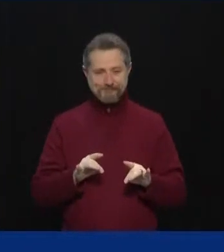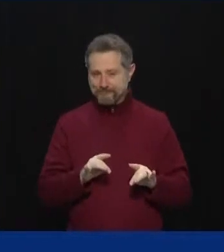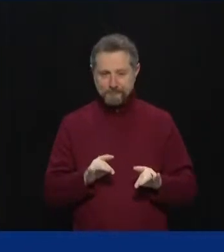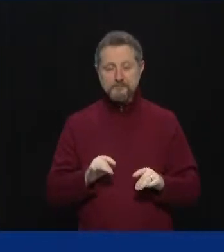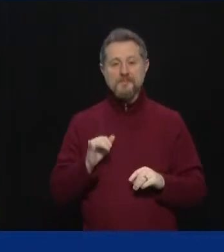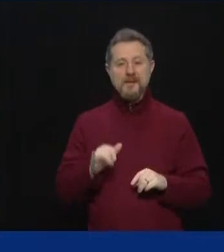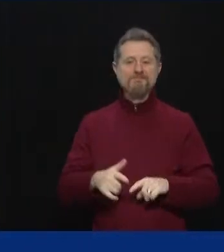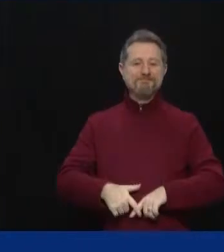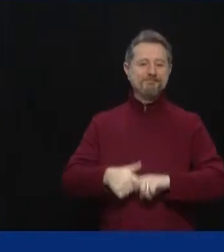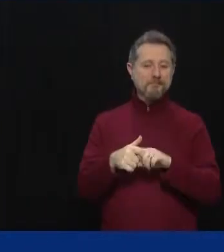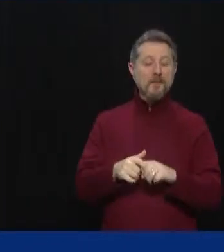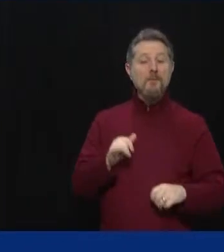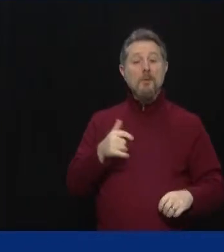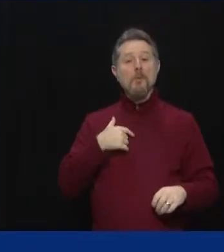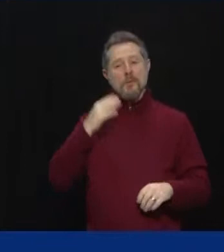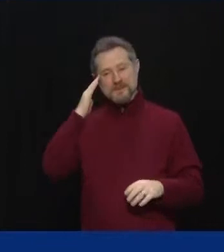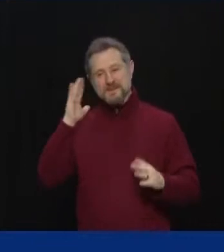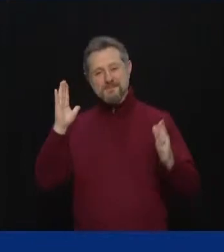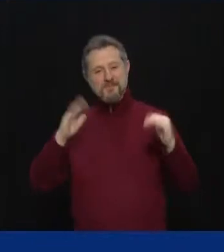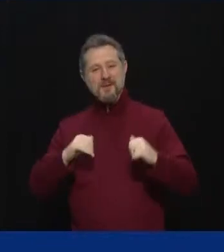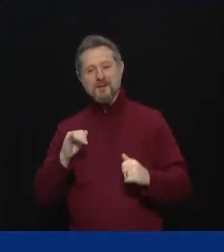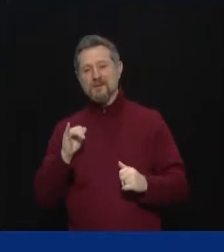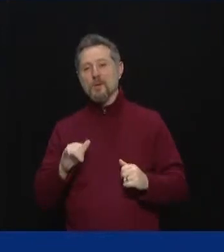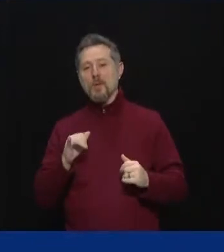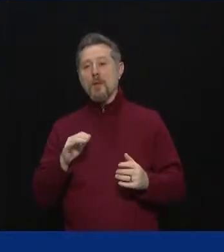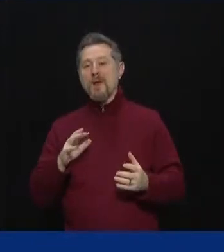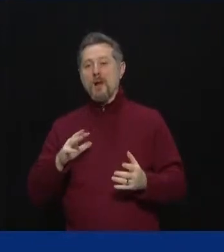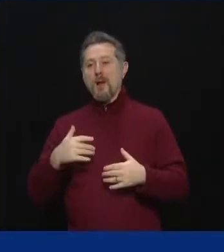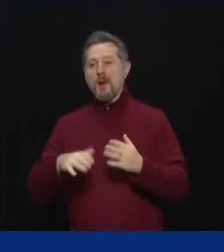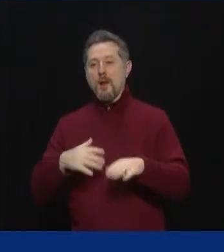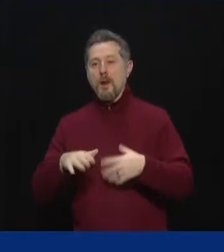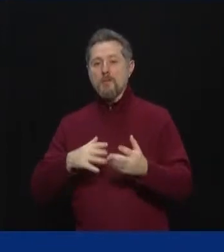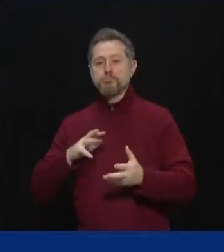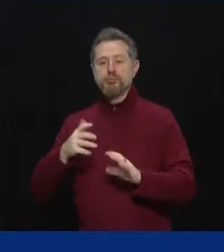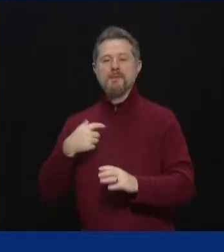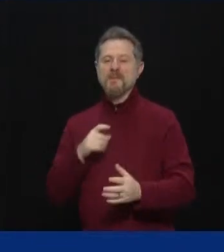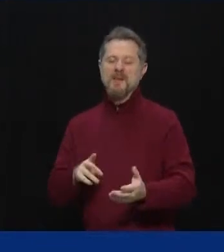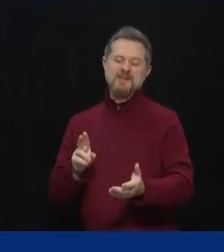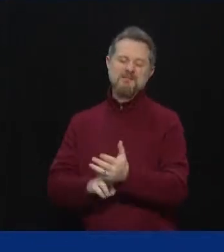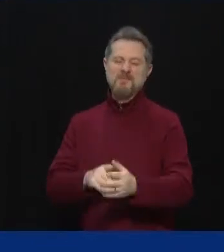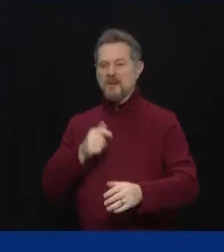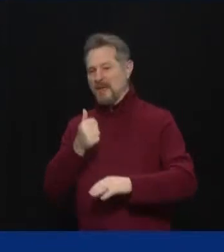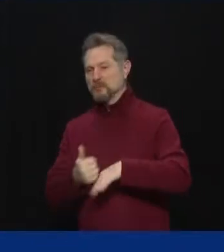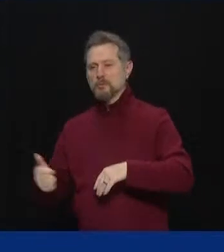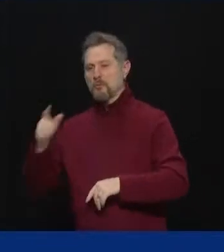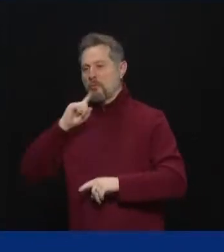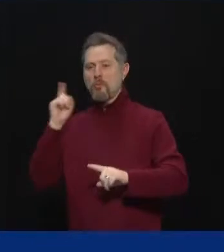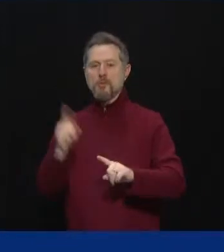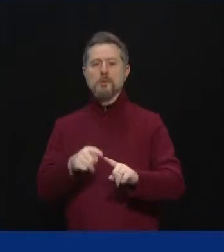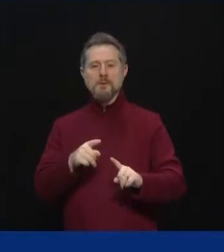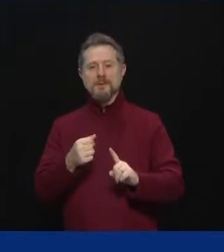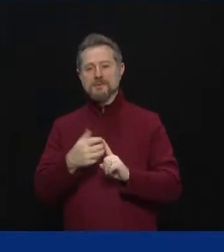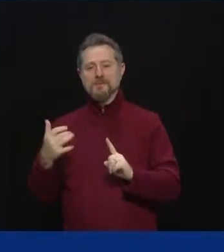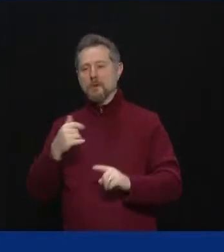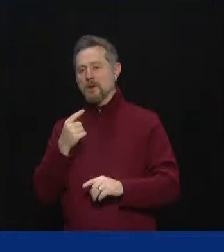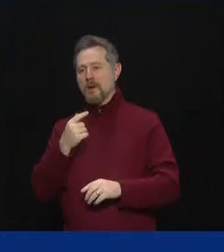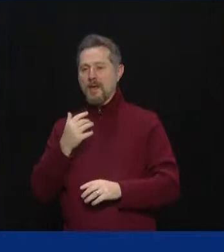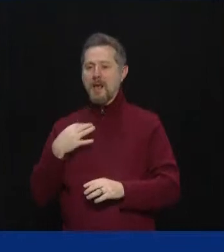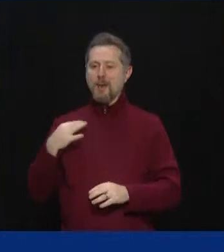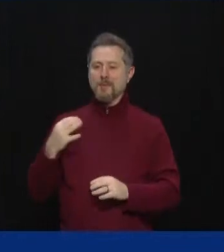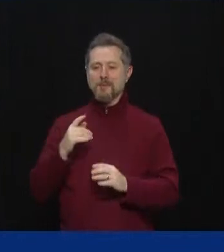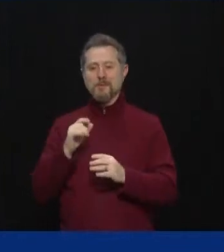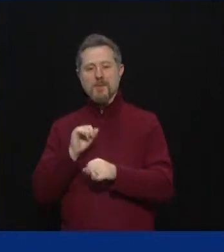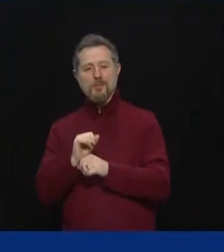with anticipating that there would be a crisis along these lines, we did sign an executive order to expand the eligible healthcare workforce to allow more people